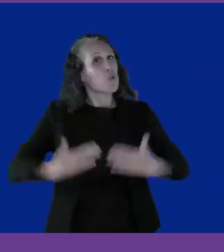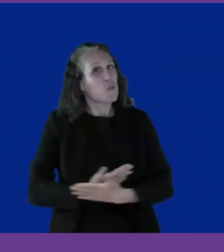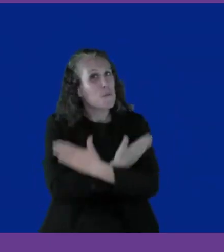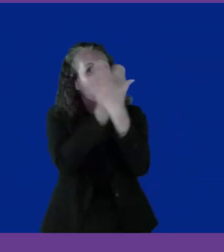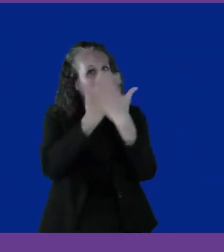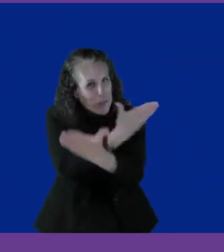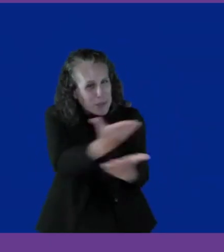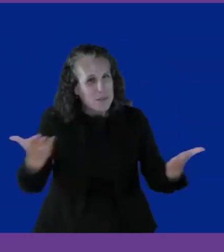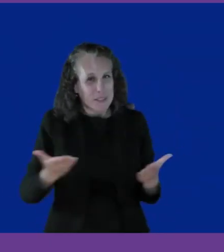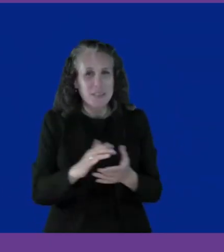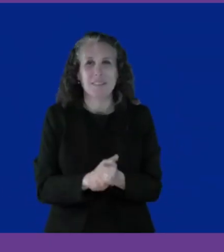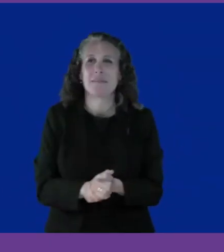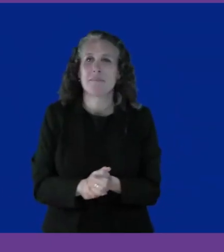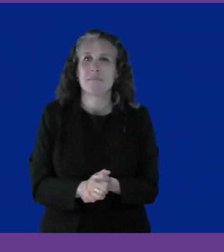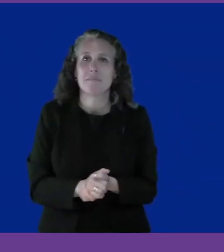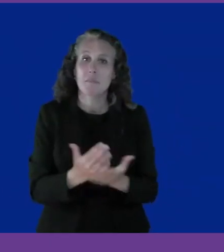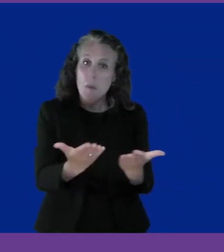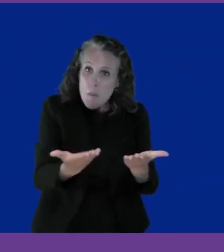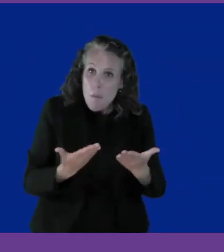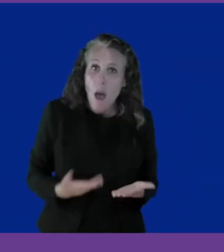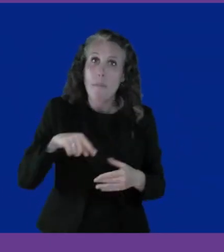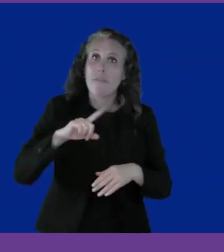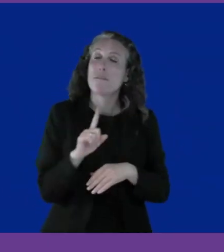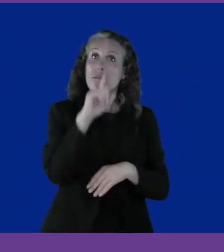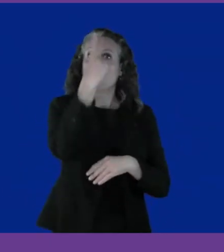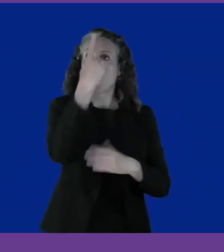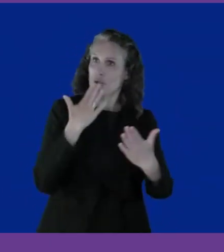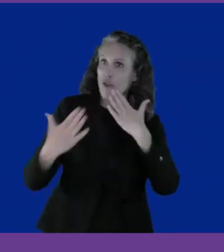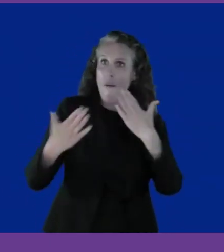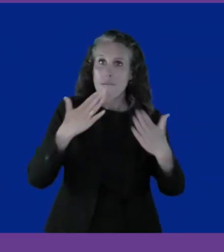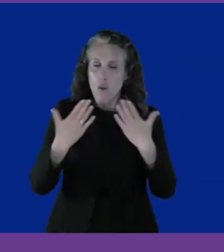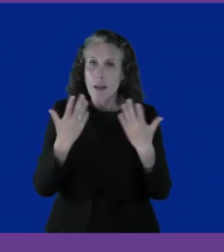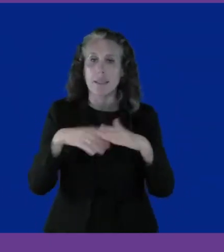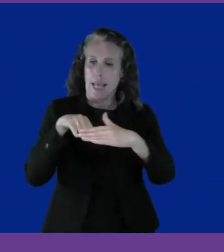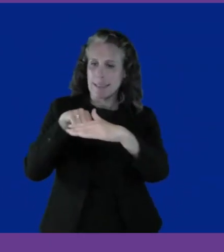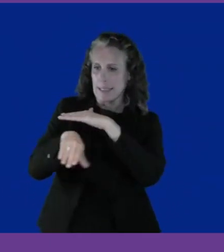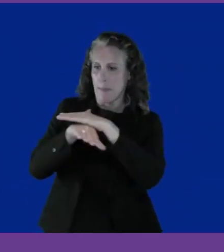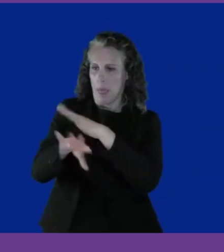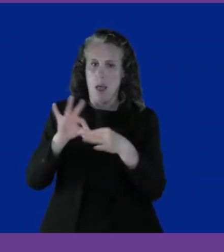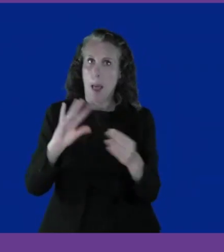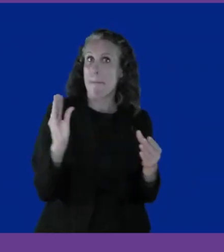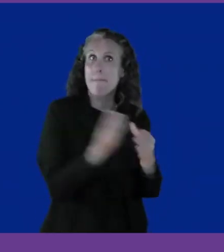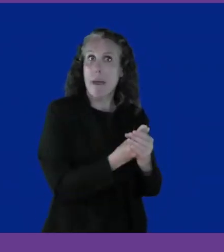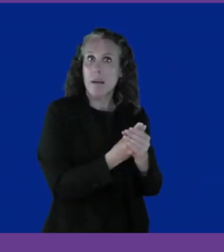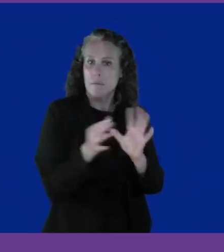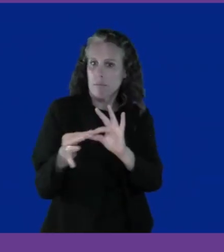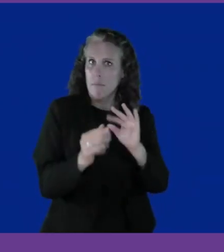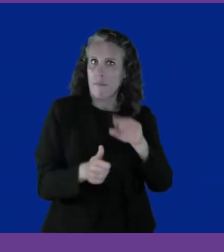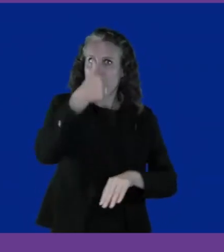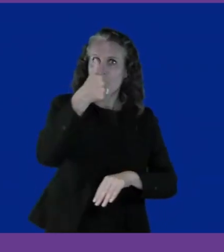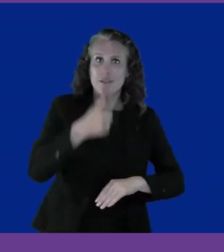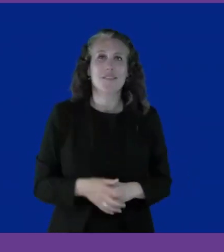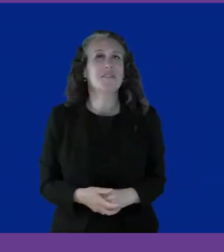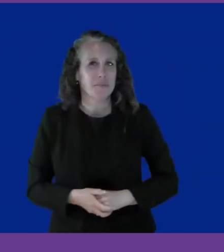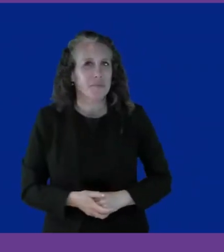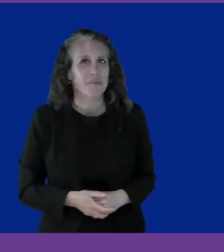and welcome to this first conference on how to improve accessibility in banking services. It's a real pleasure to